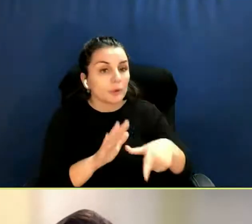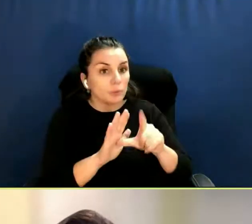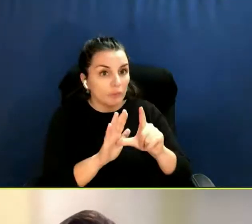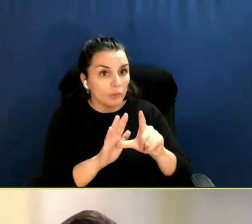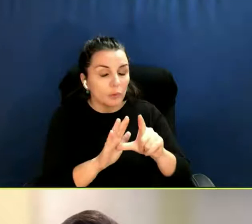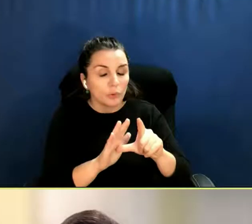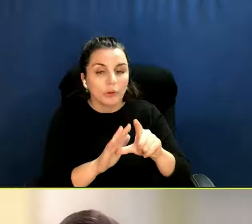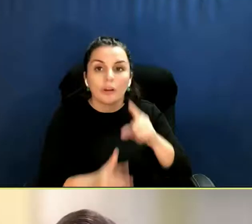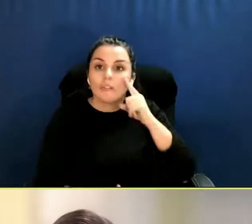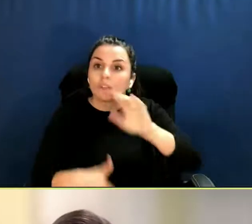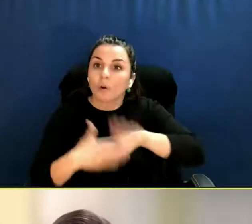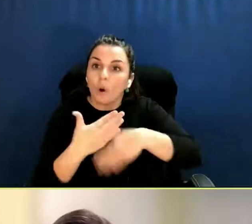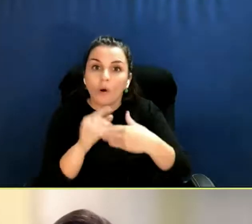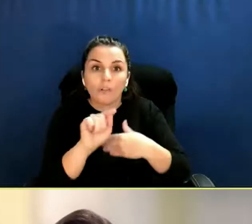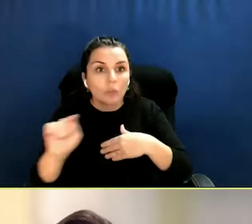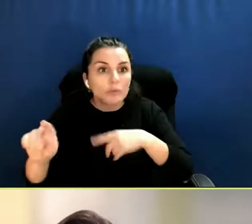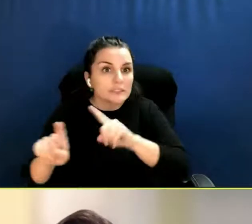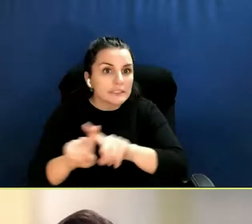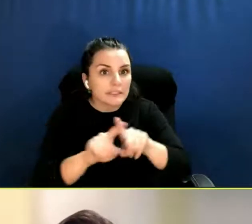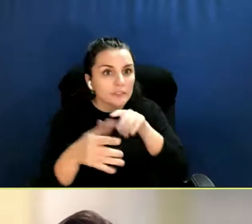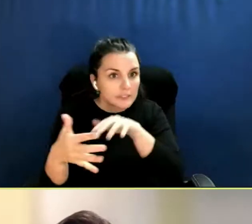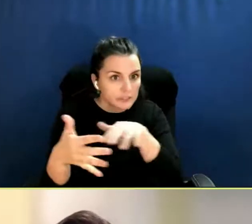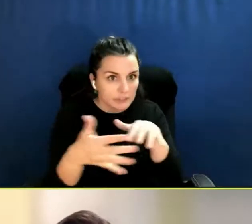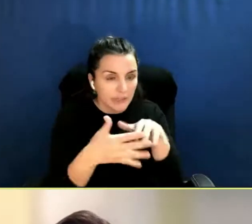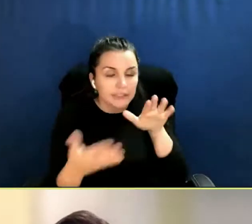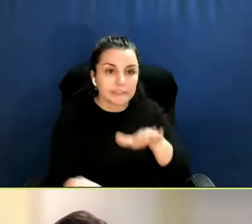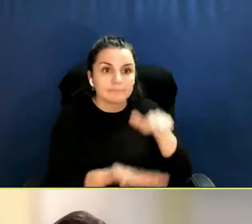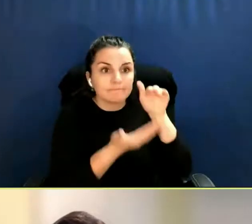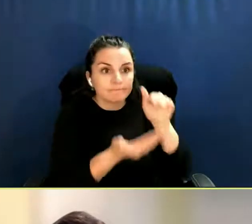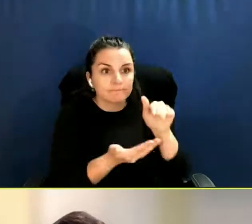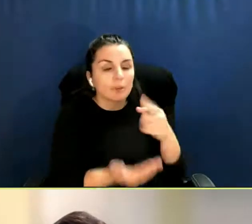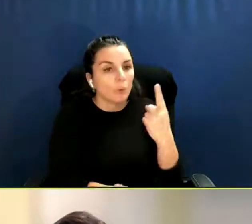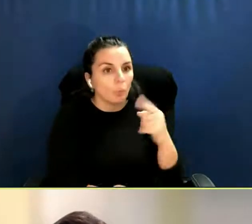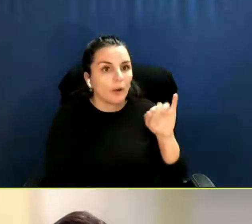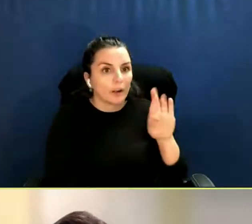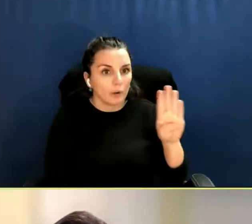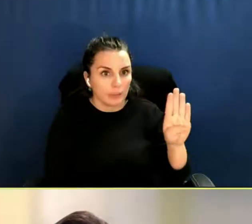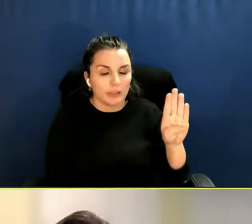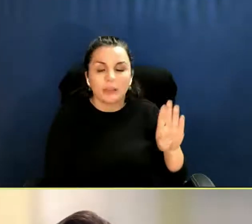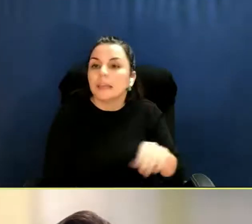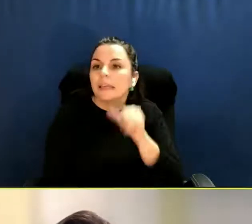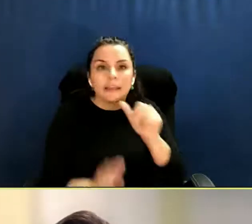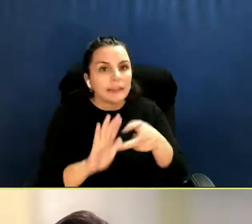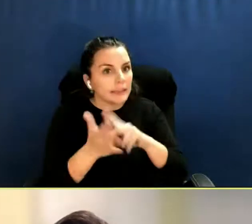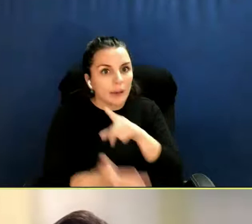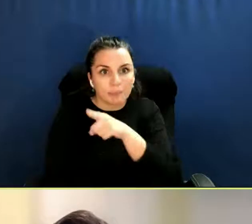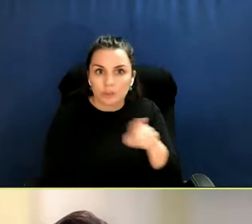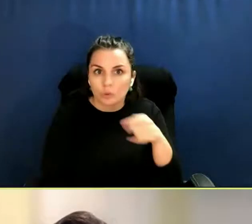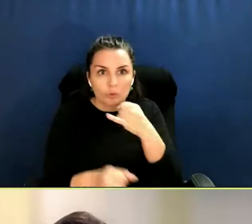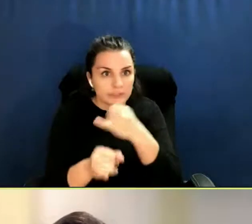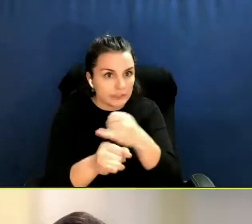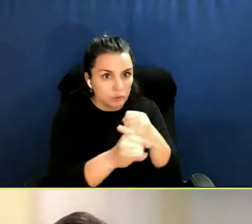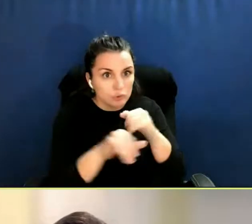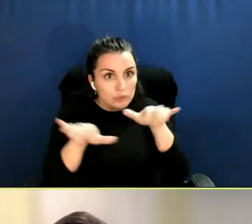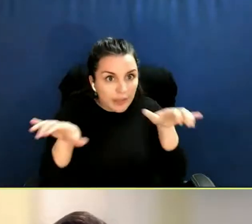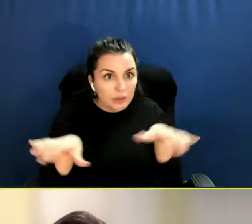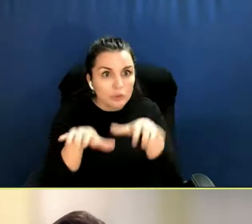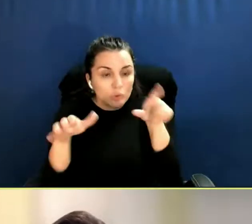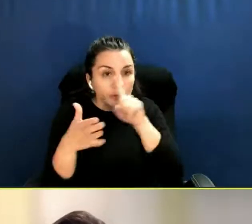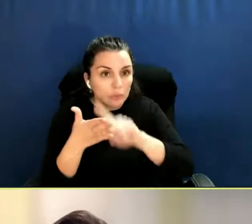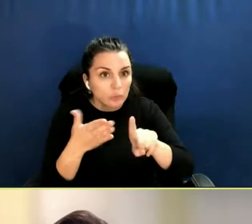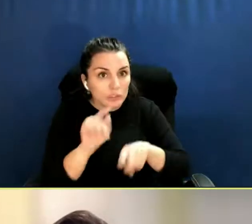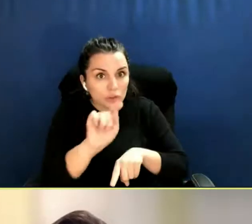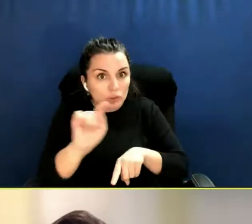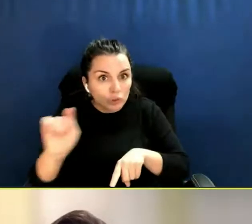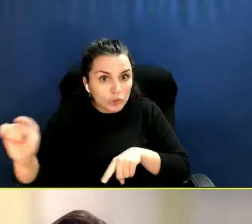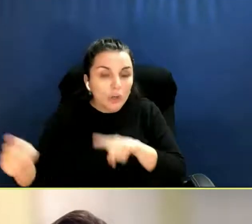behalf of all of those multi-site studies. Now, that doesn't mean that the institutions that are performing the research that